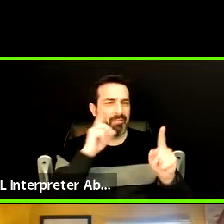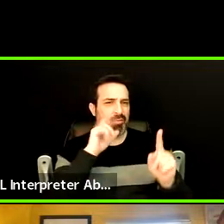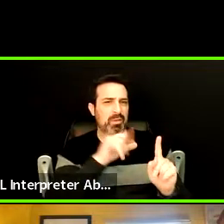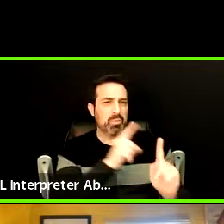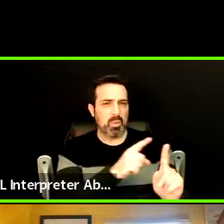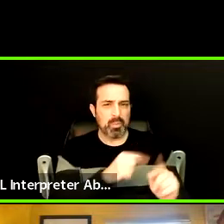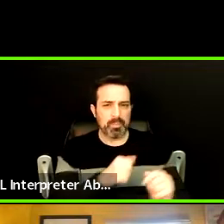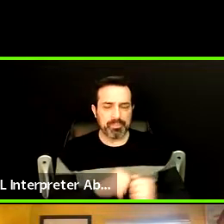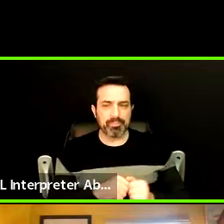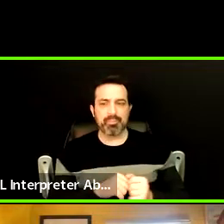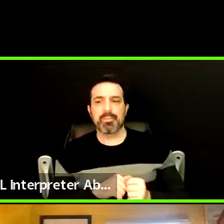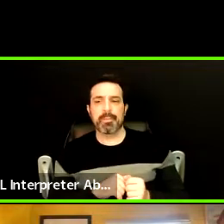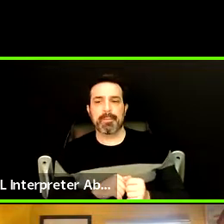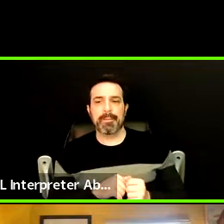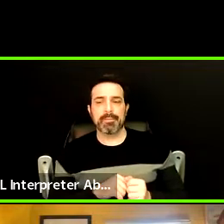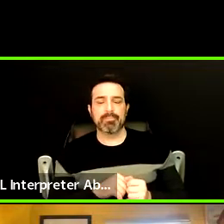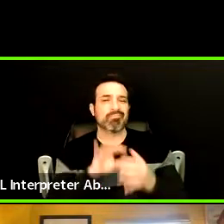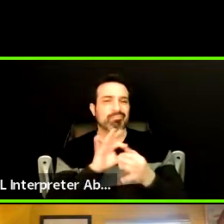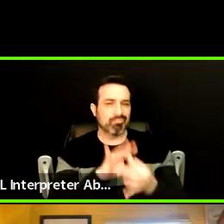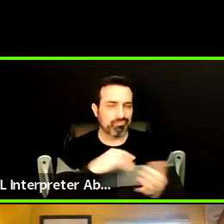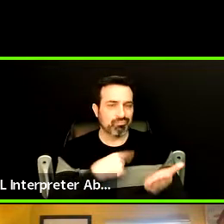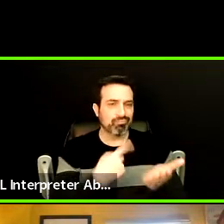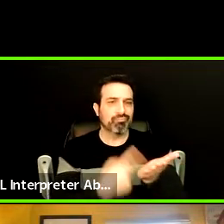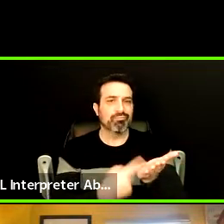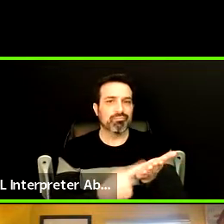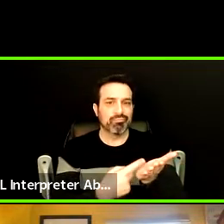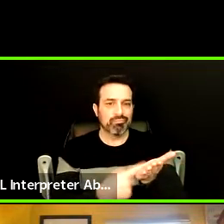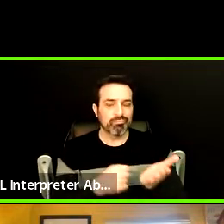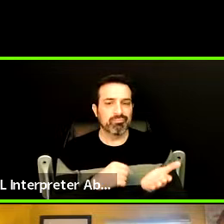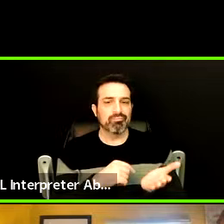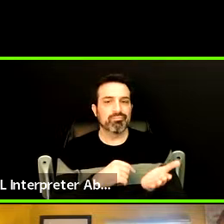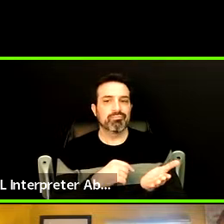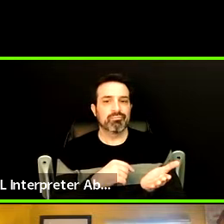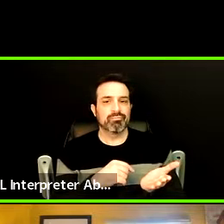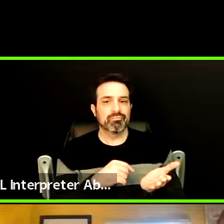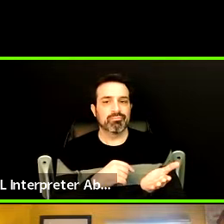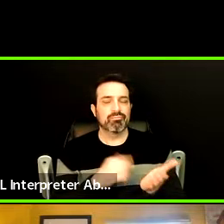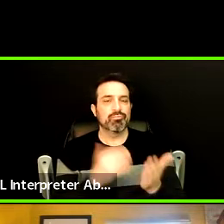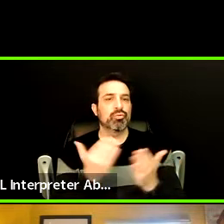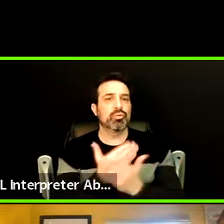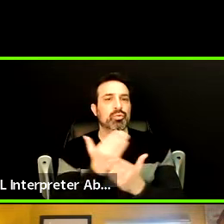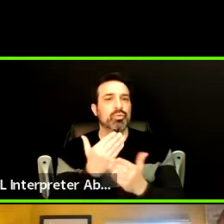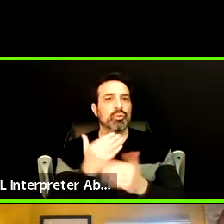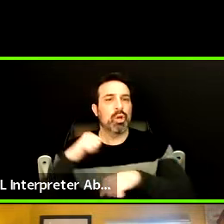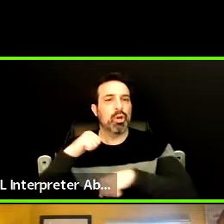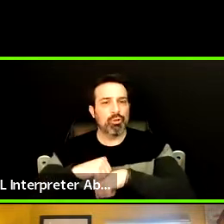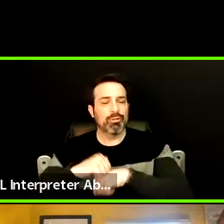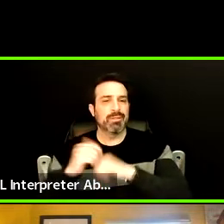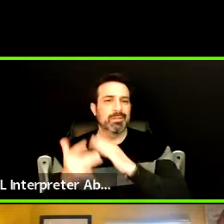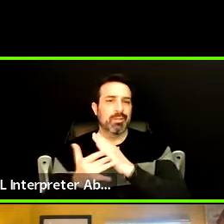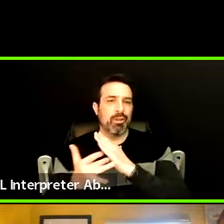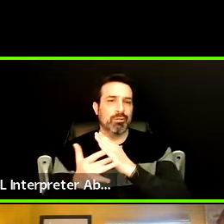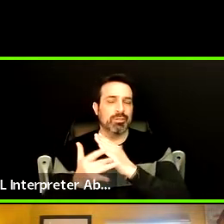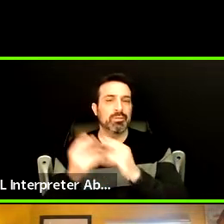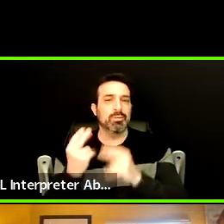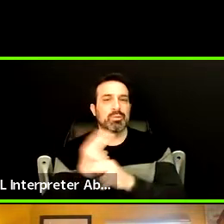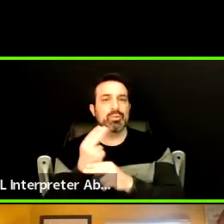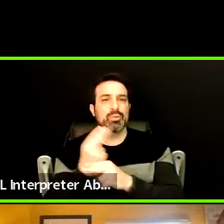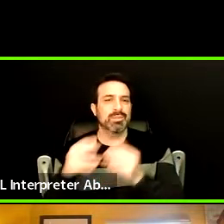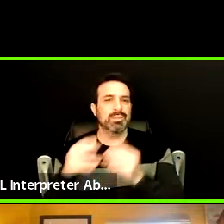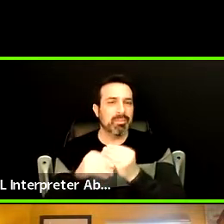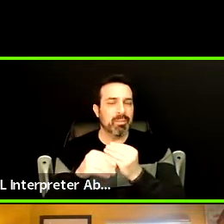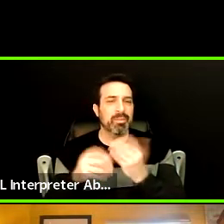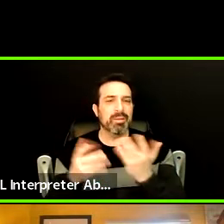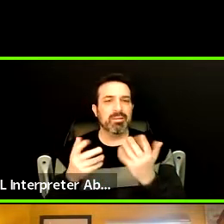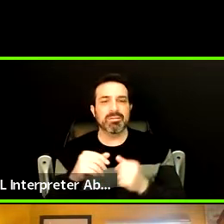goal. Related to that, we talked about like new concrete technology. So using supplemental